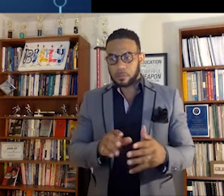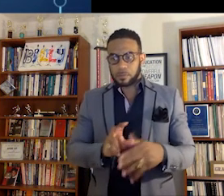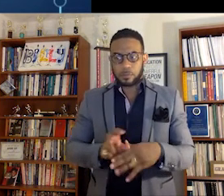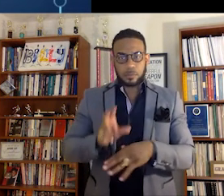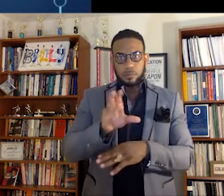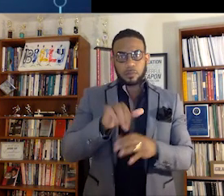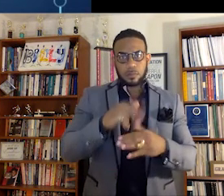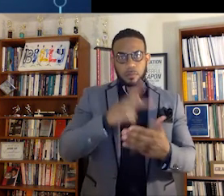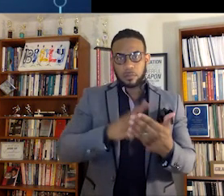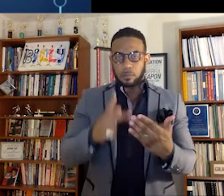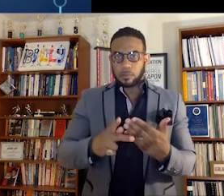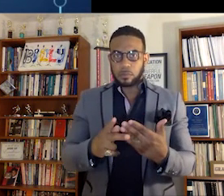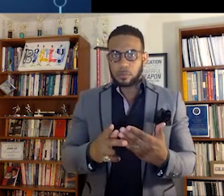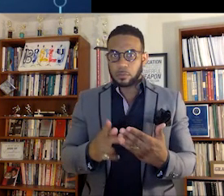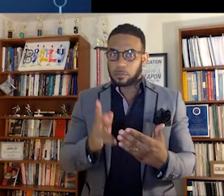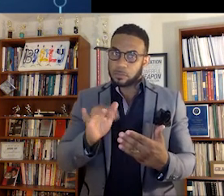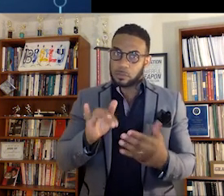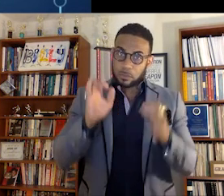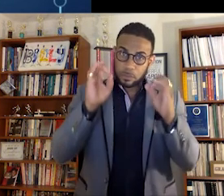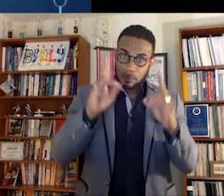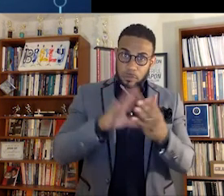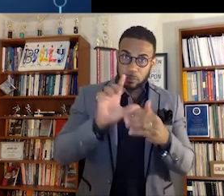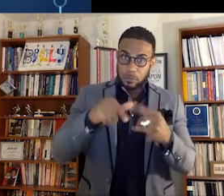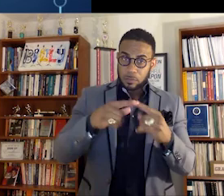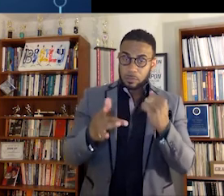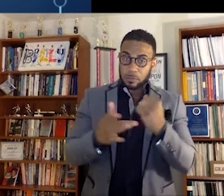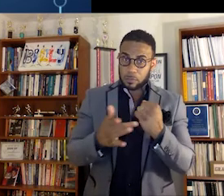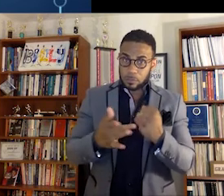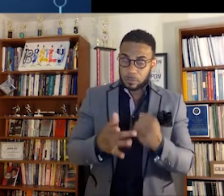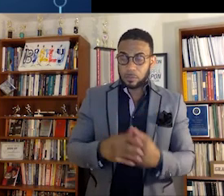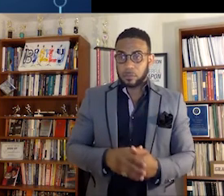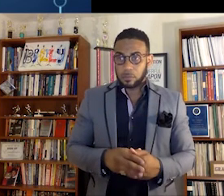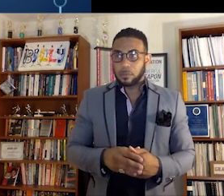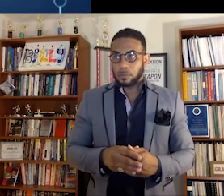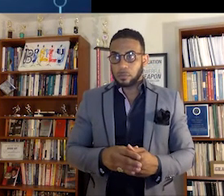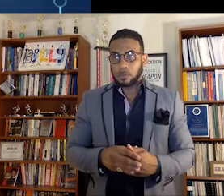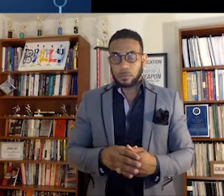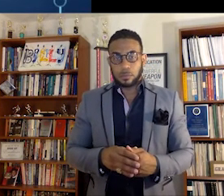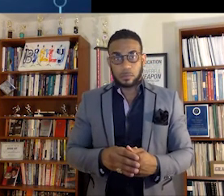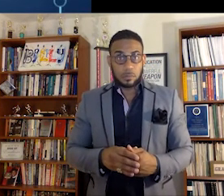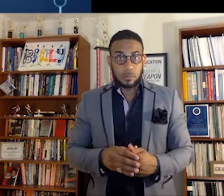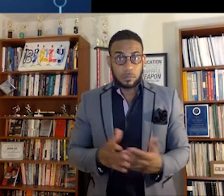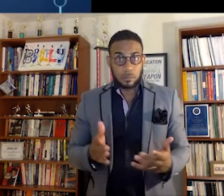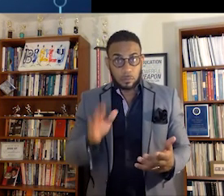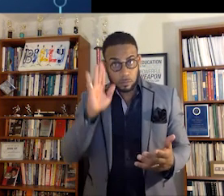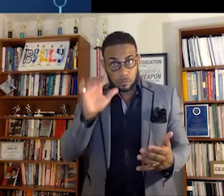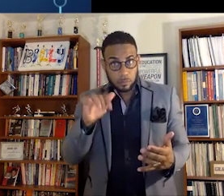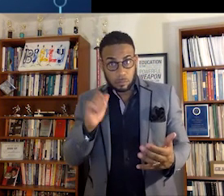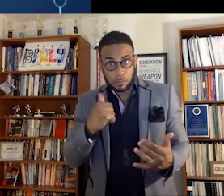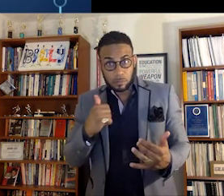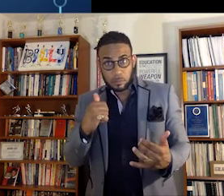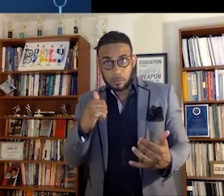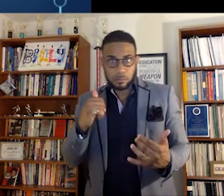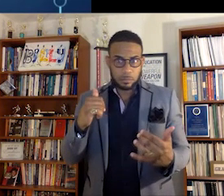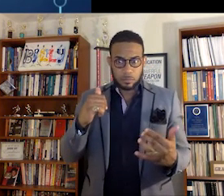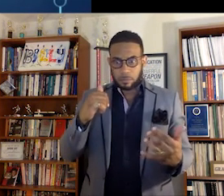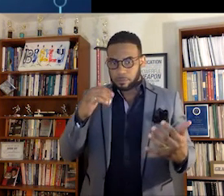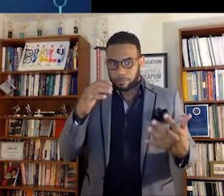in programs that educate students about technology. They have the